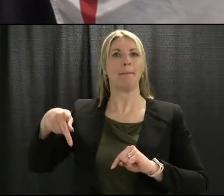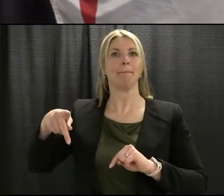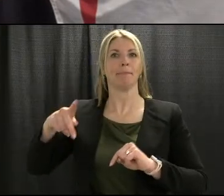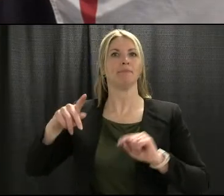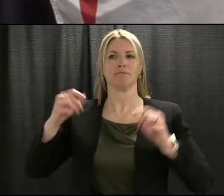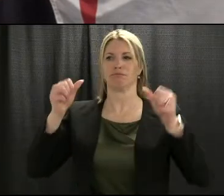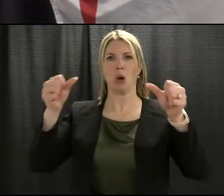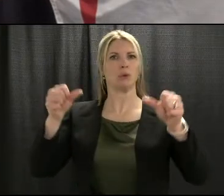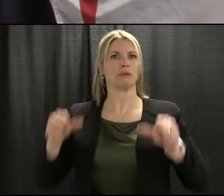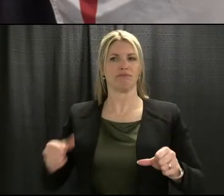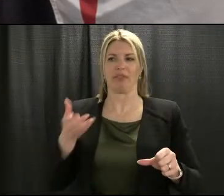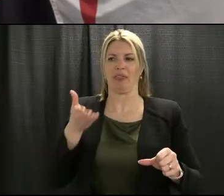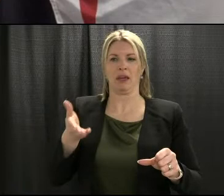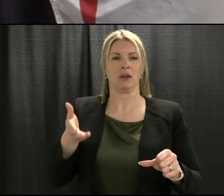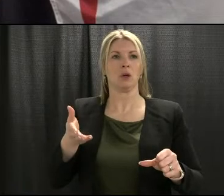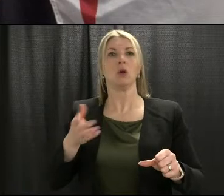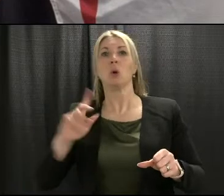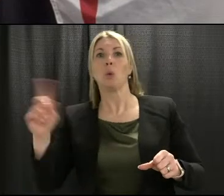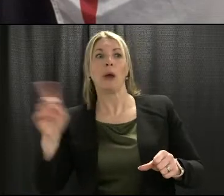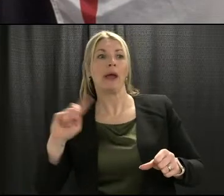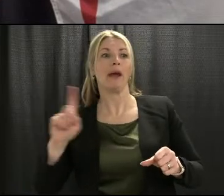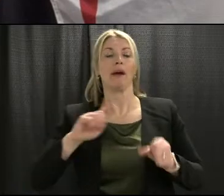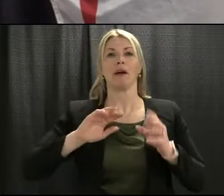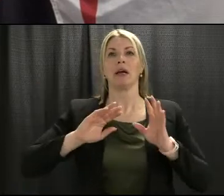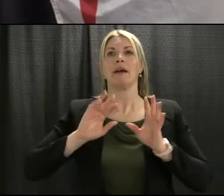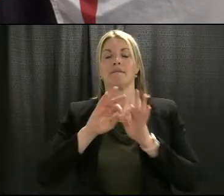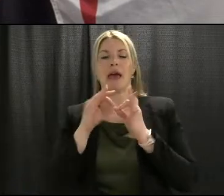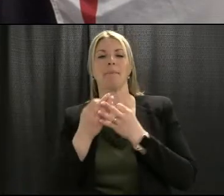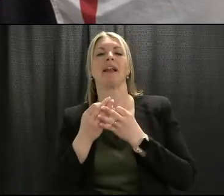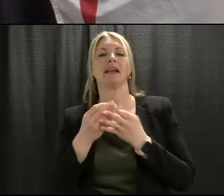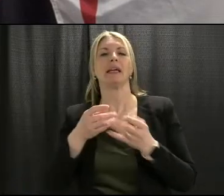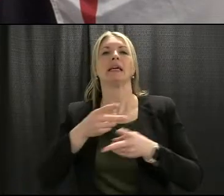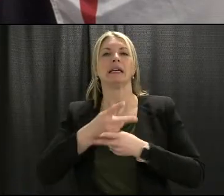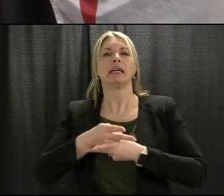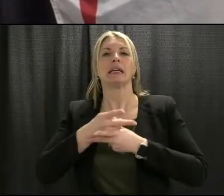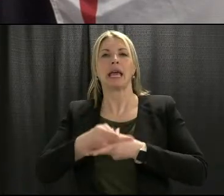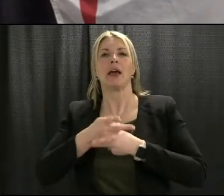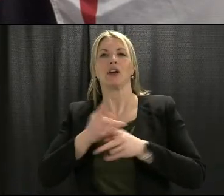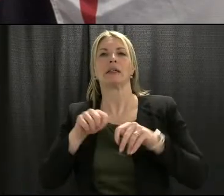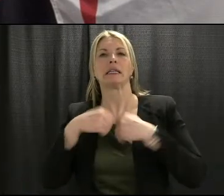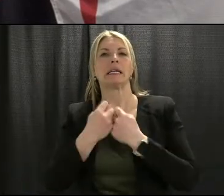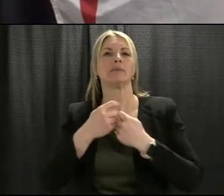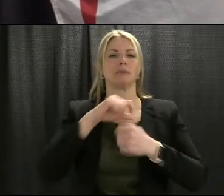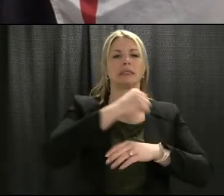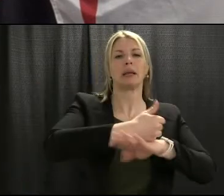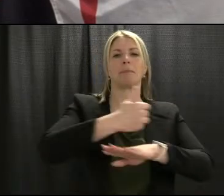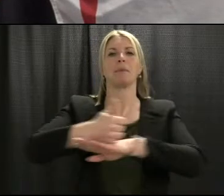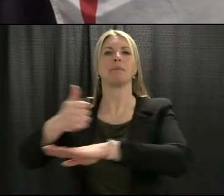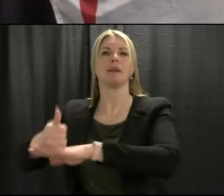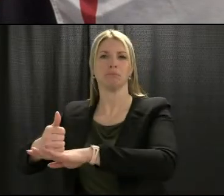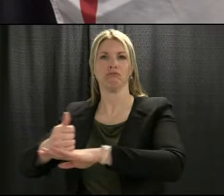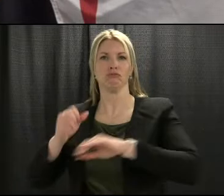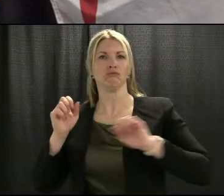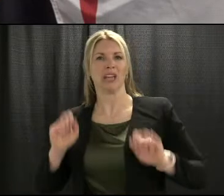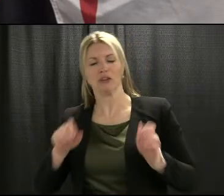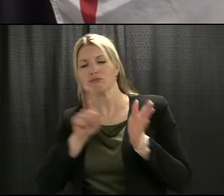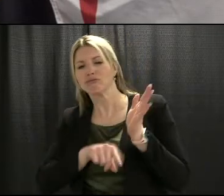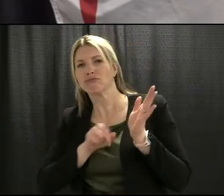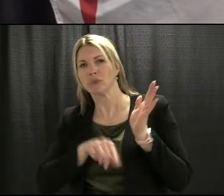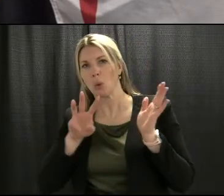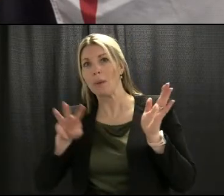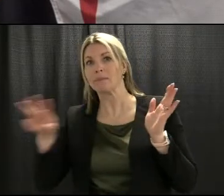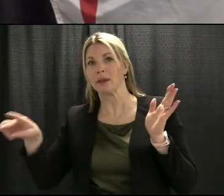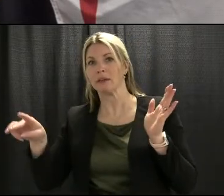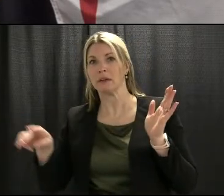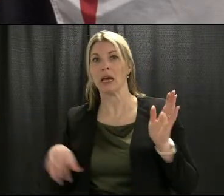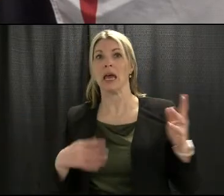planned family care teams will be. We have 8 teams at various stages of implementation throughout the province, with